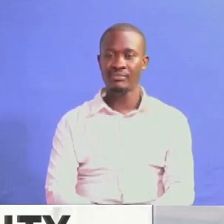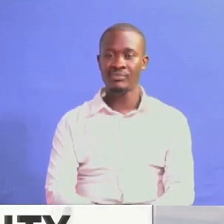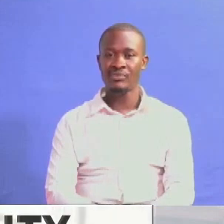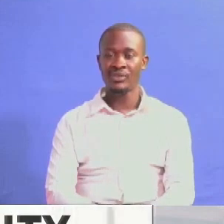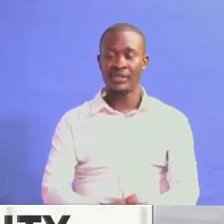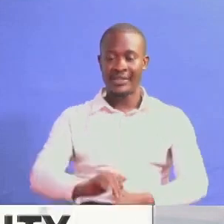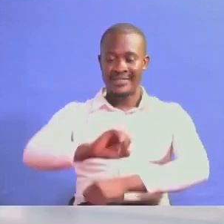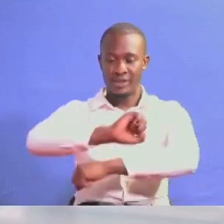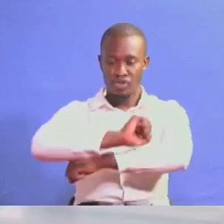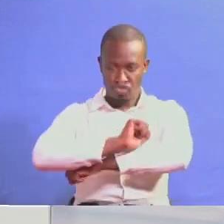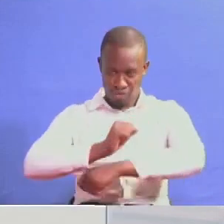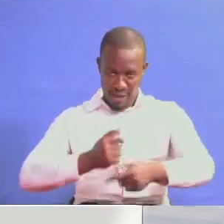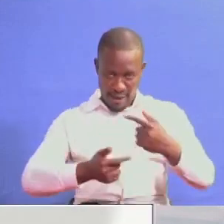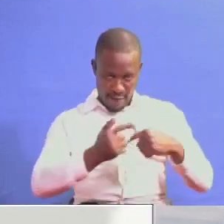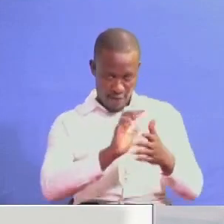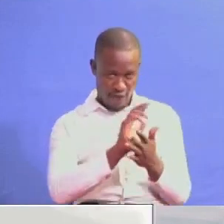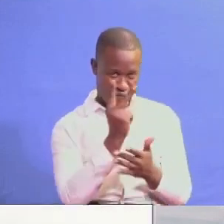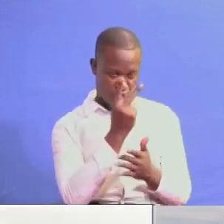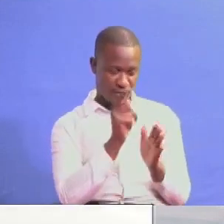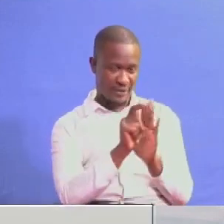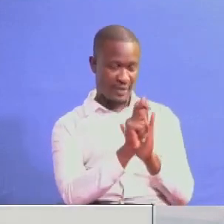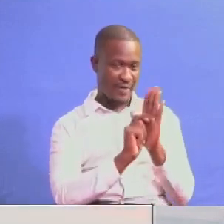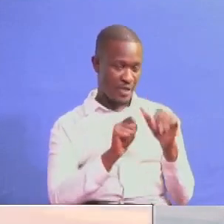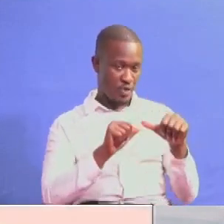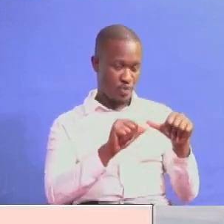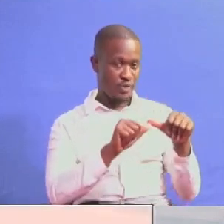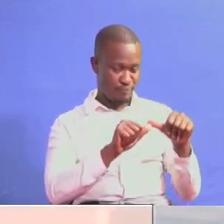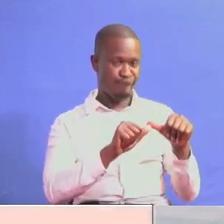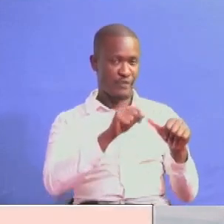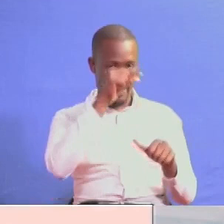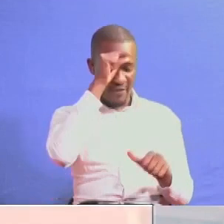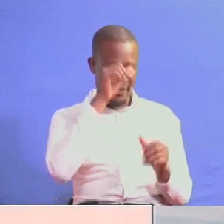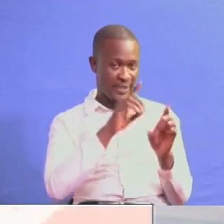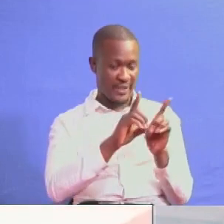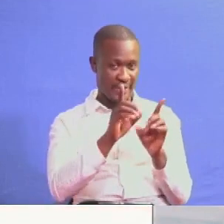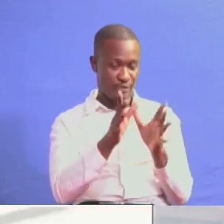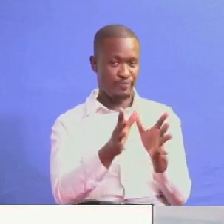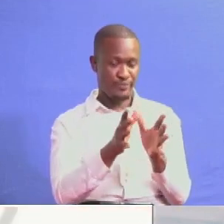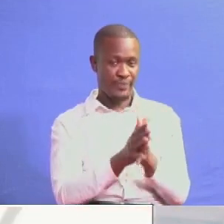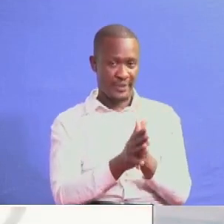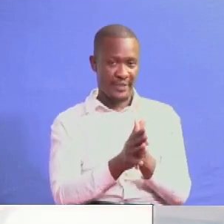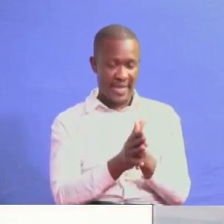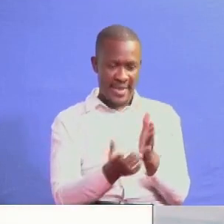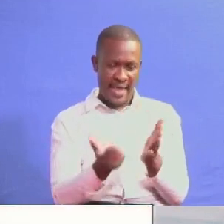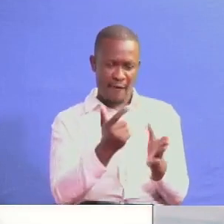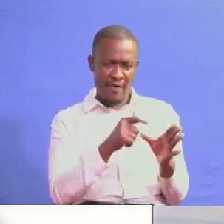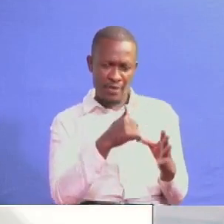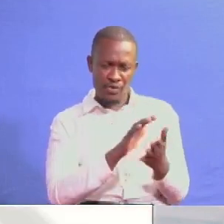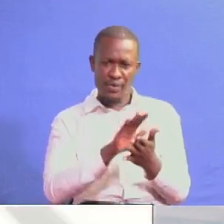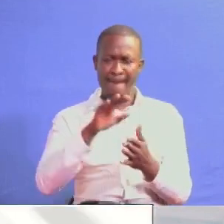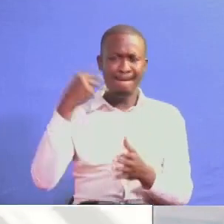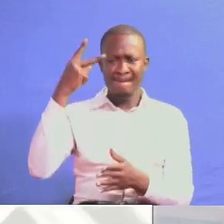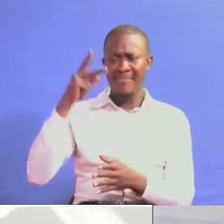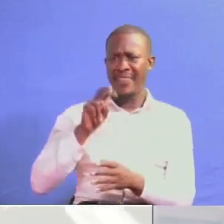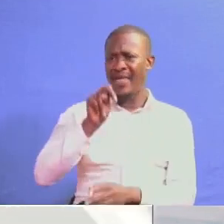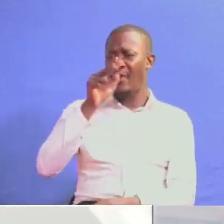Now, school's resumption for the second term is ongoing according to the government's directive. However, resumption of learning in Mathare North Primary